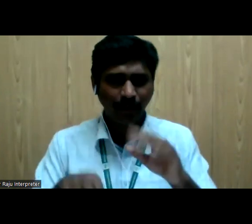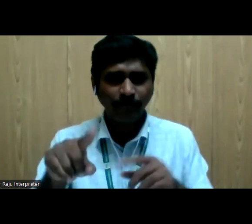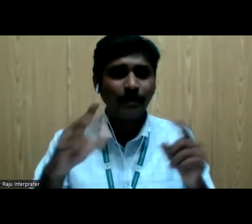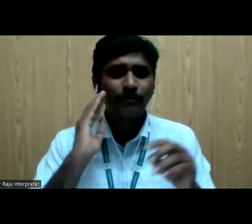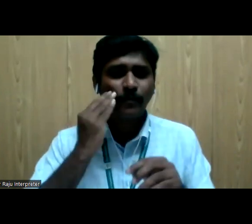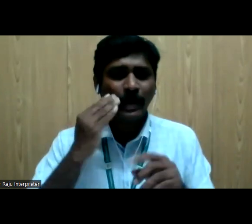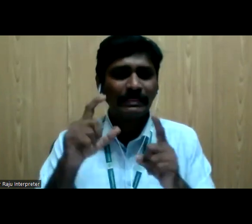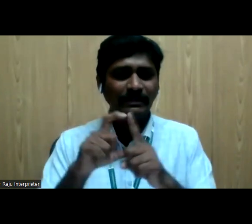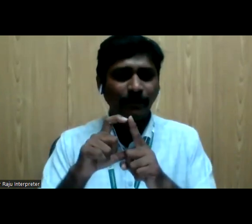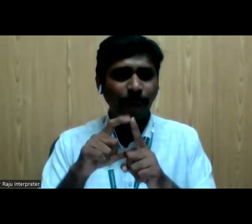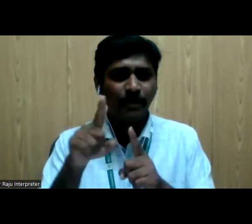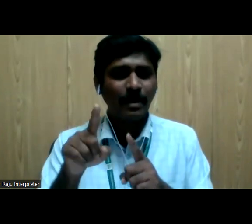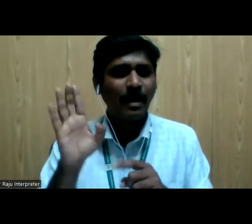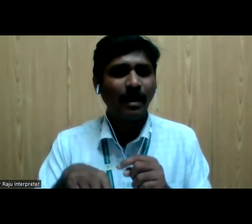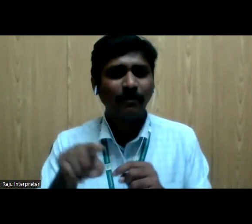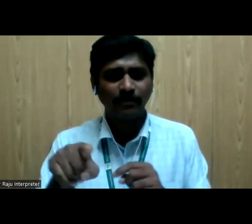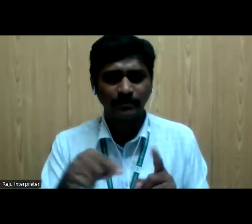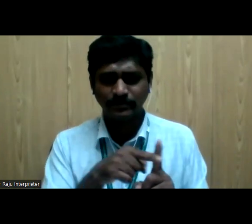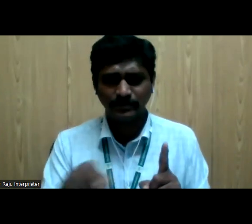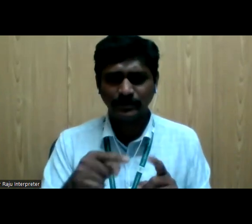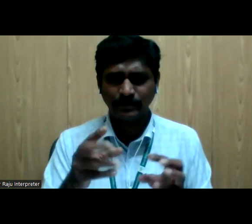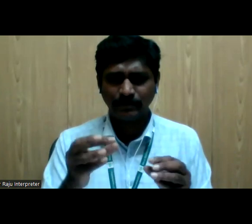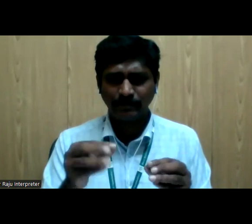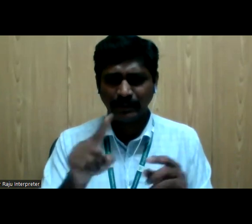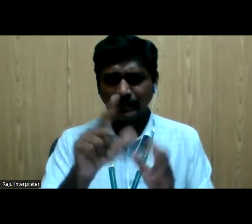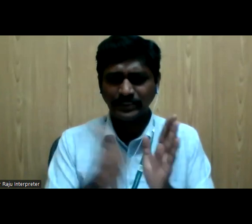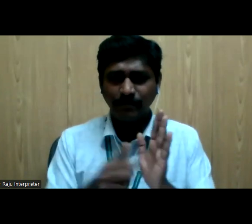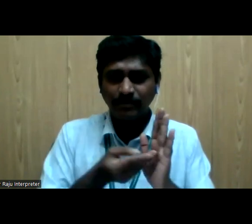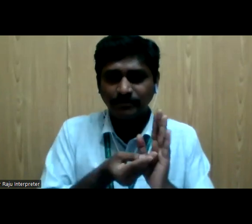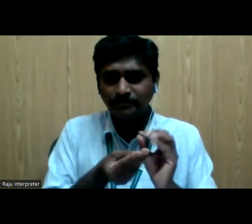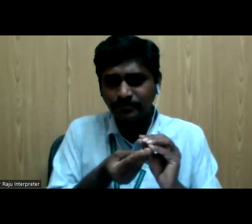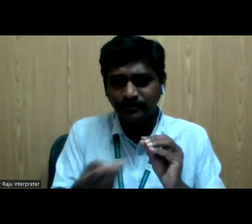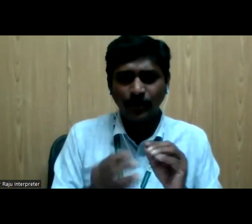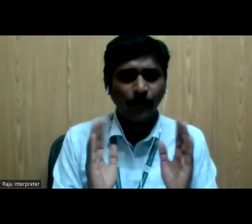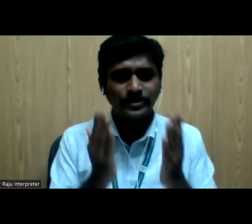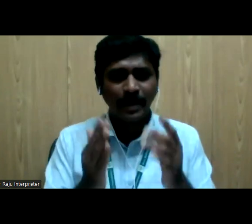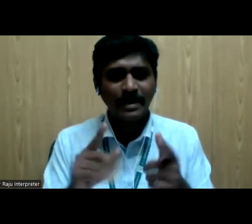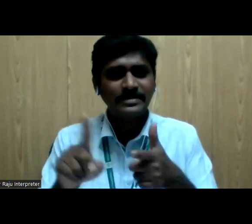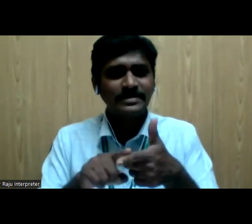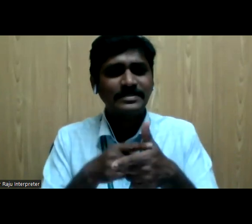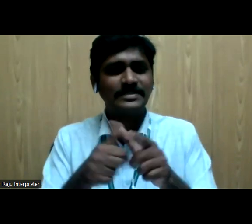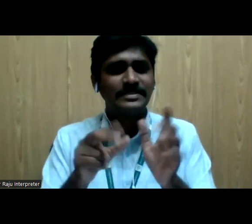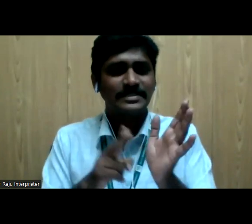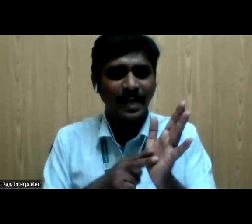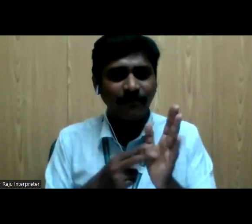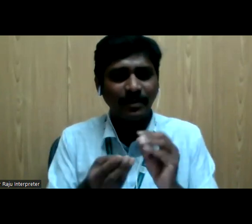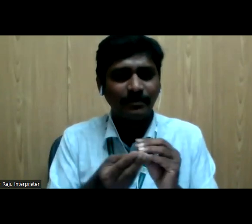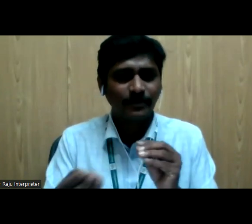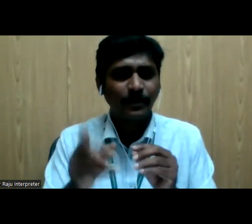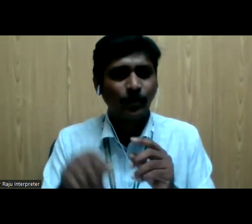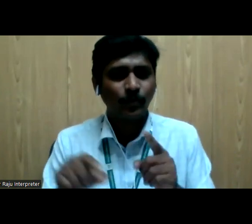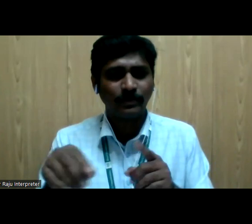we may do it one of these days in this month or possibly in January, which is called